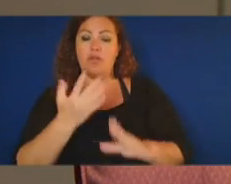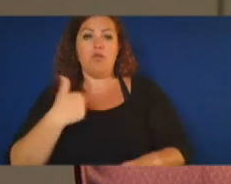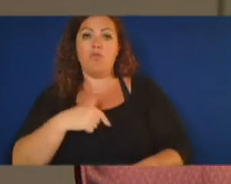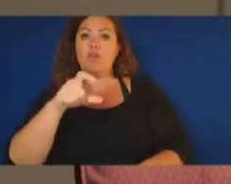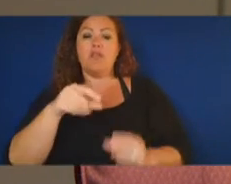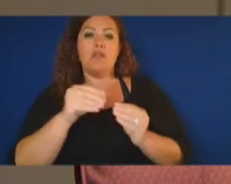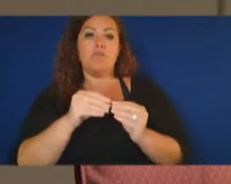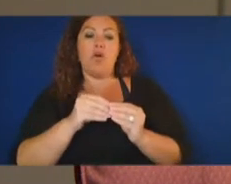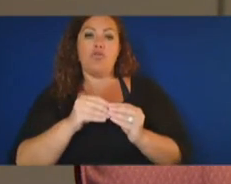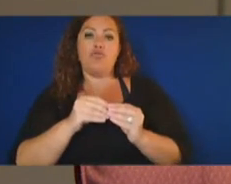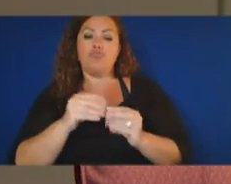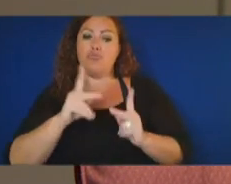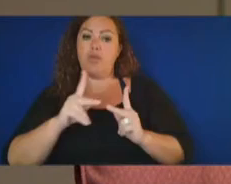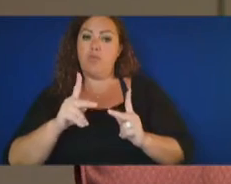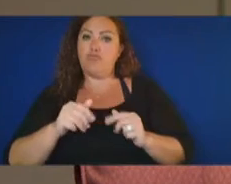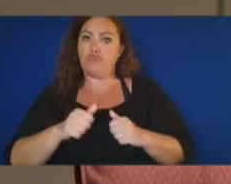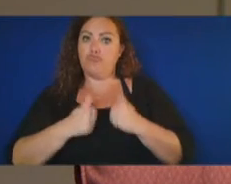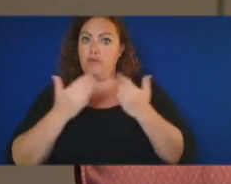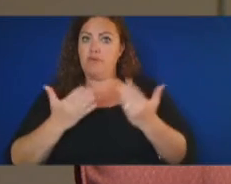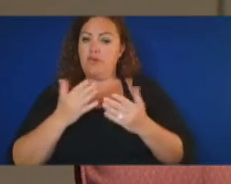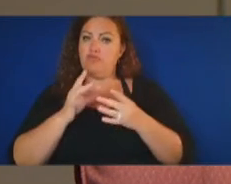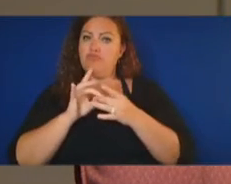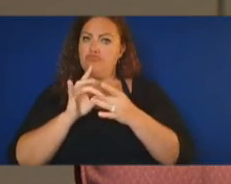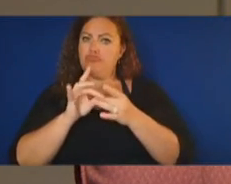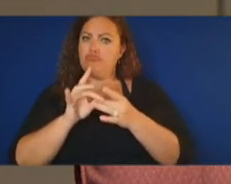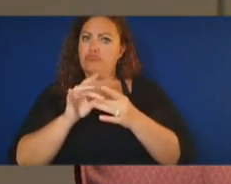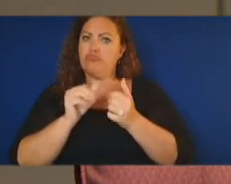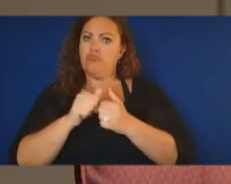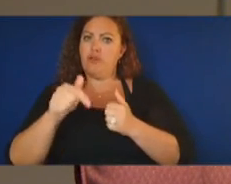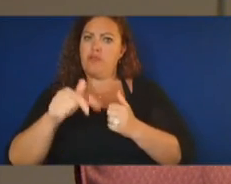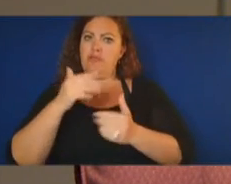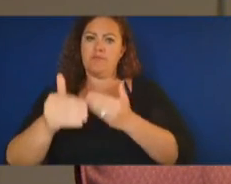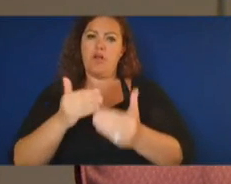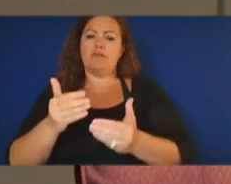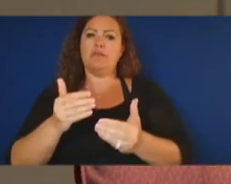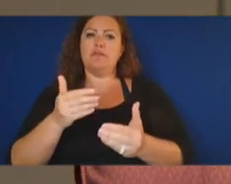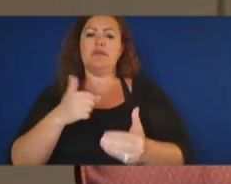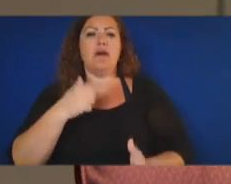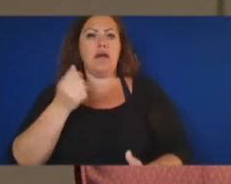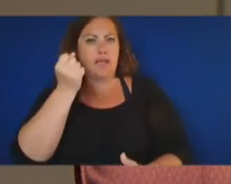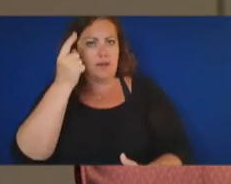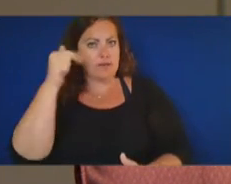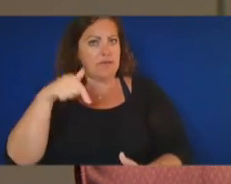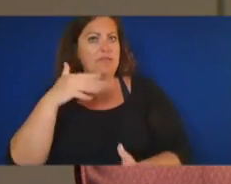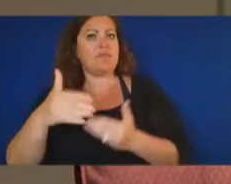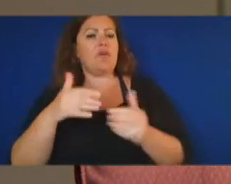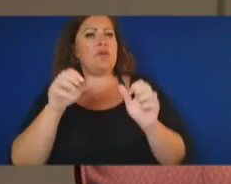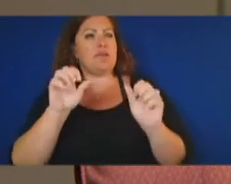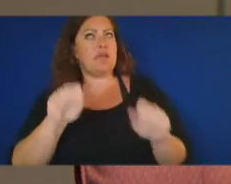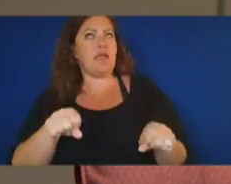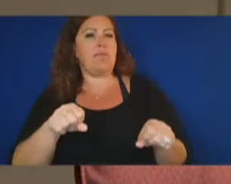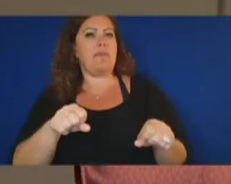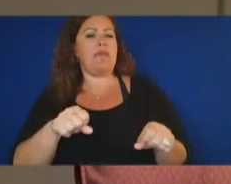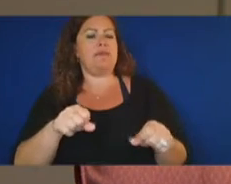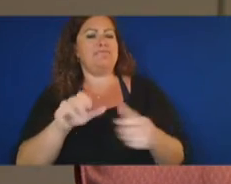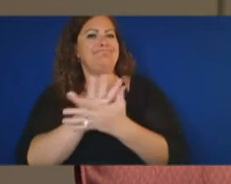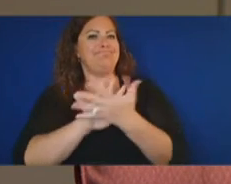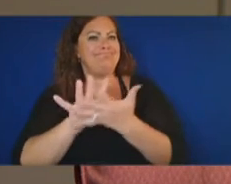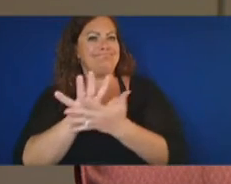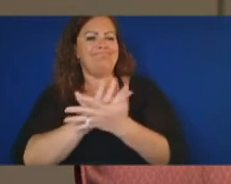residents to continue to stay engaged in this process while I understand this process can be con convoluting